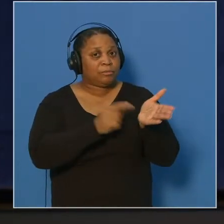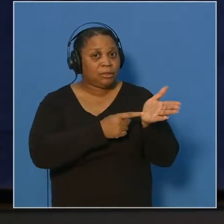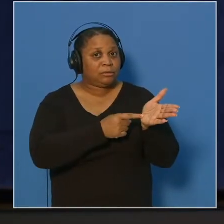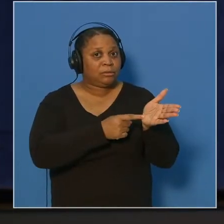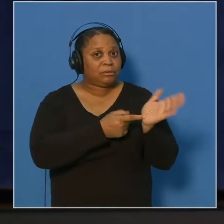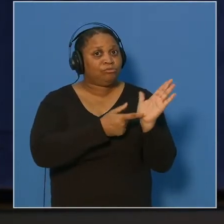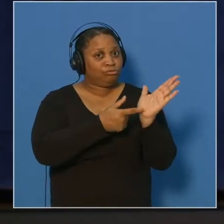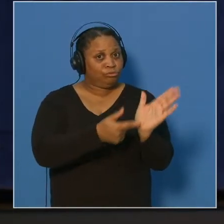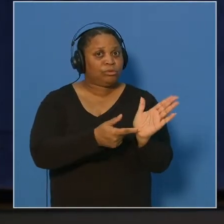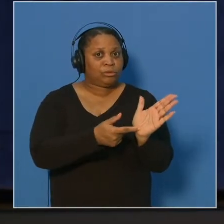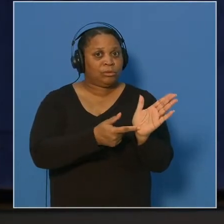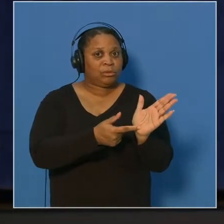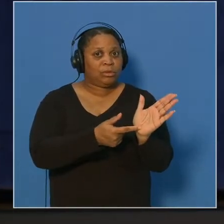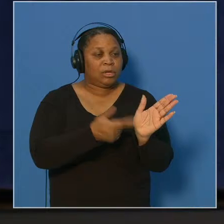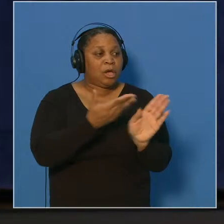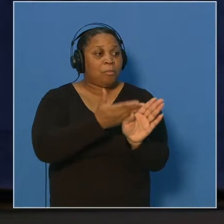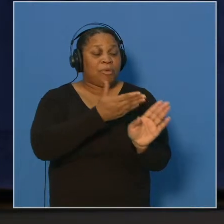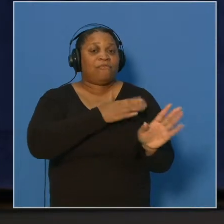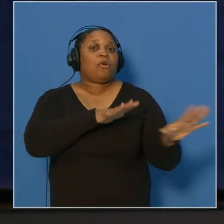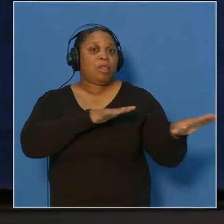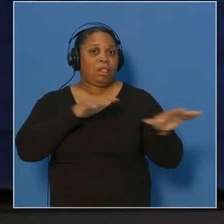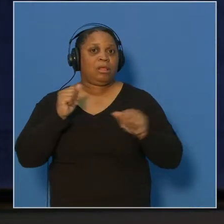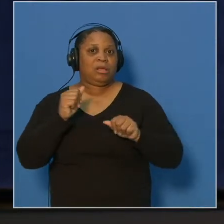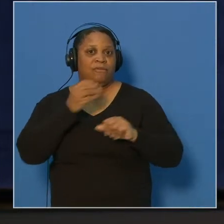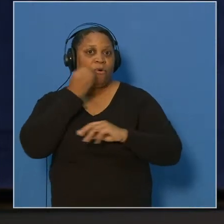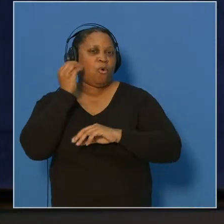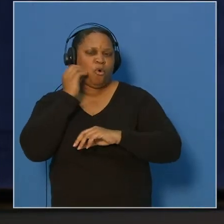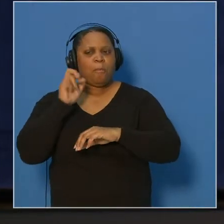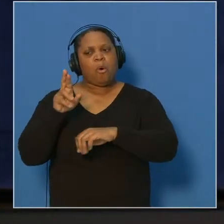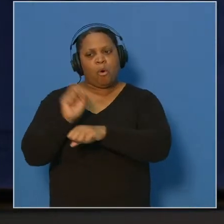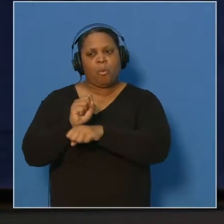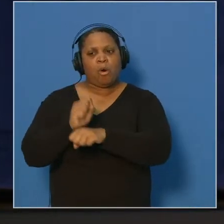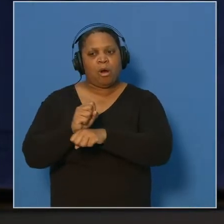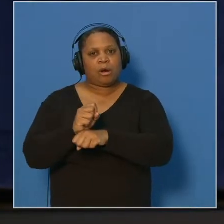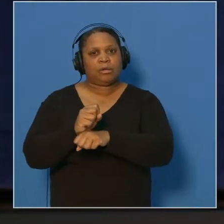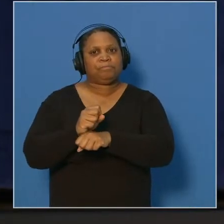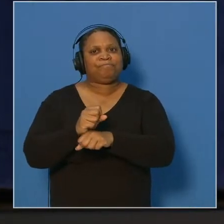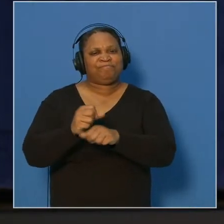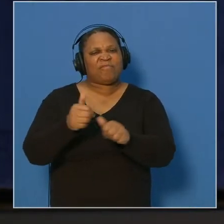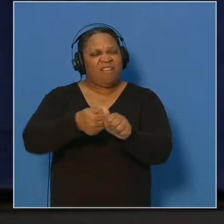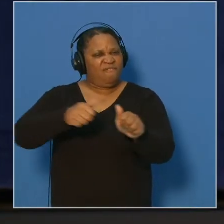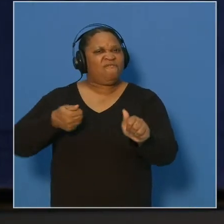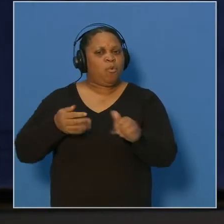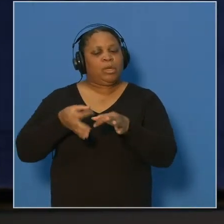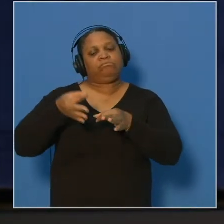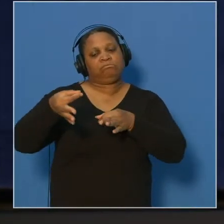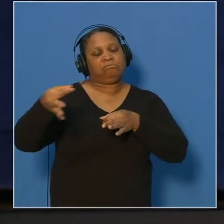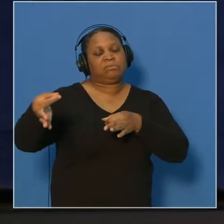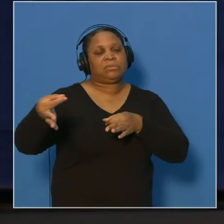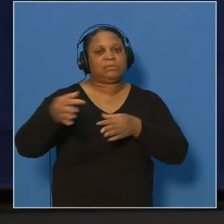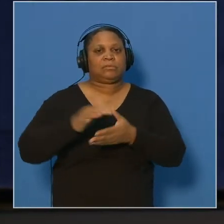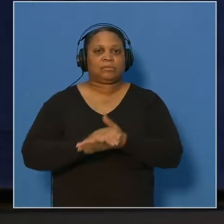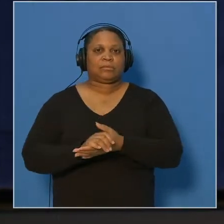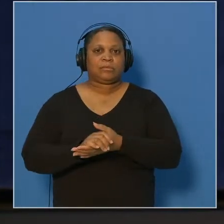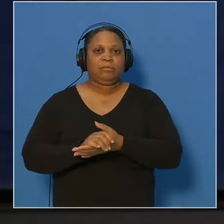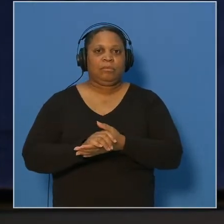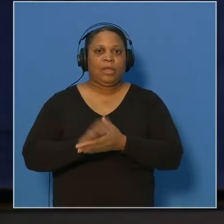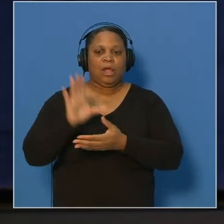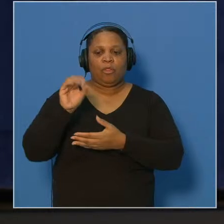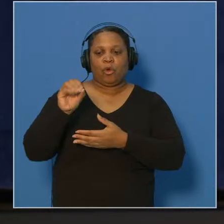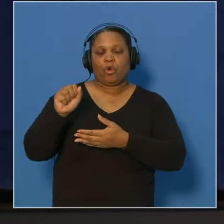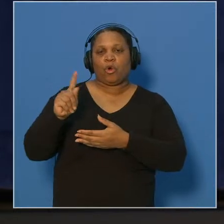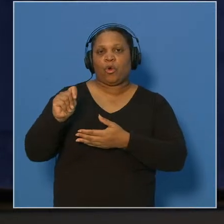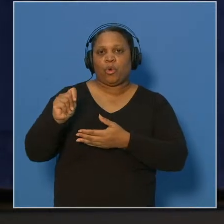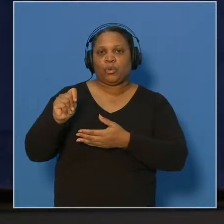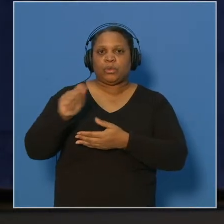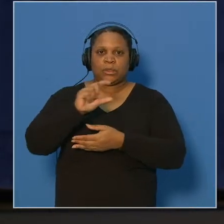before departing home or work in order to avoid delays at the checkpoint. The Coast Guard continue to